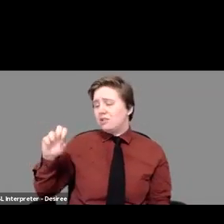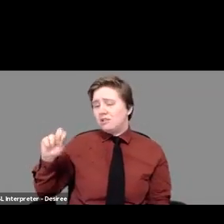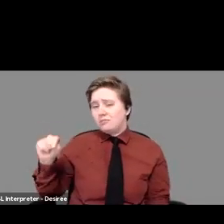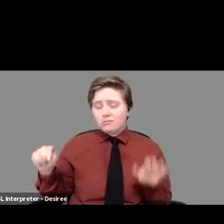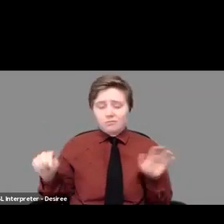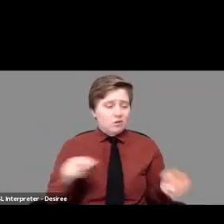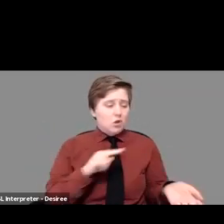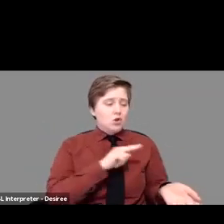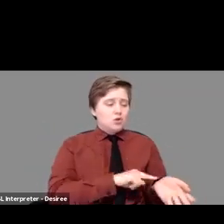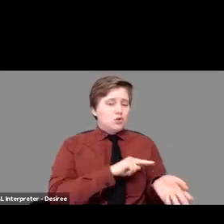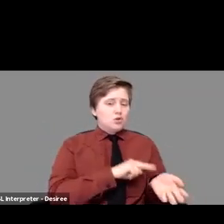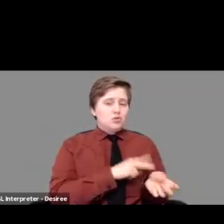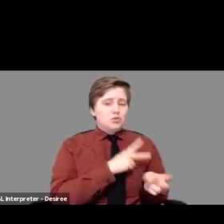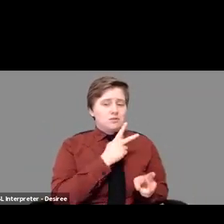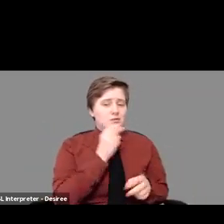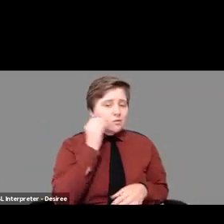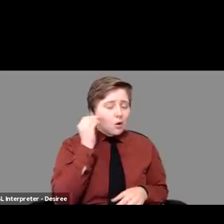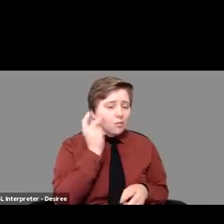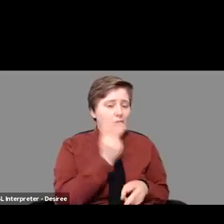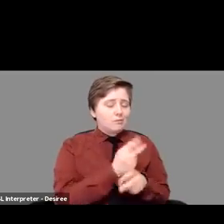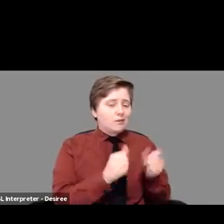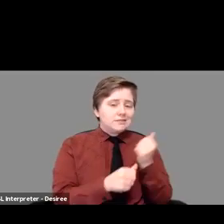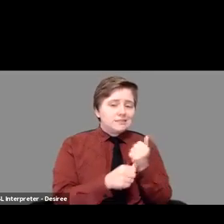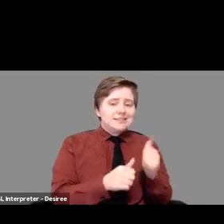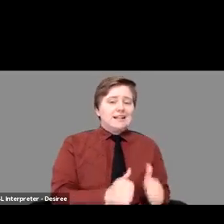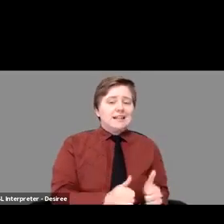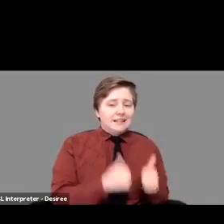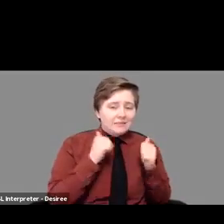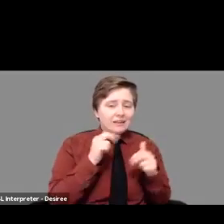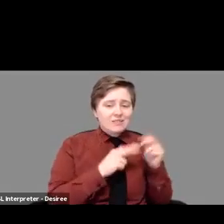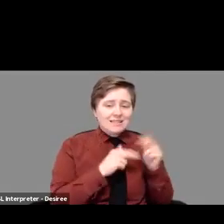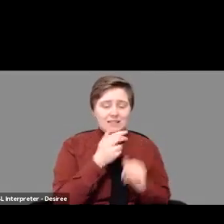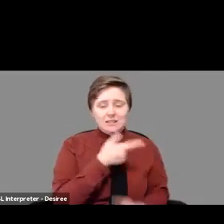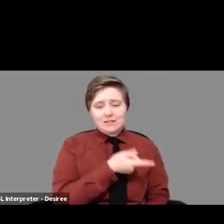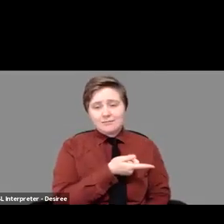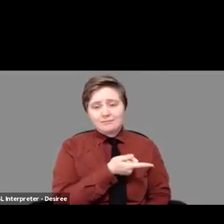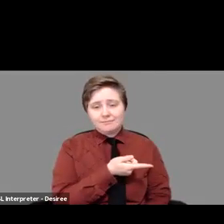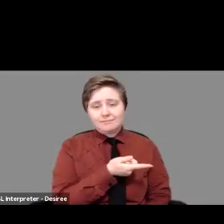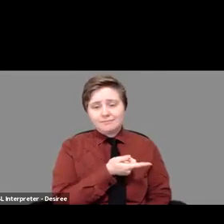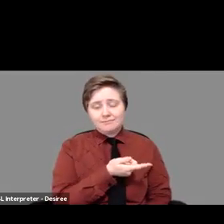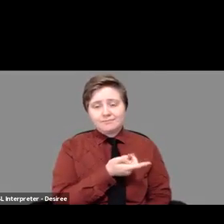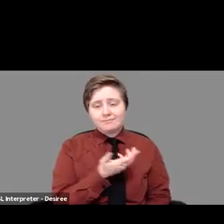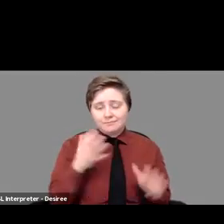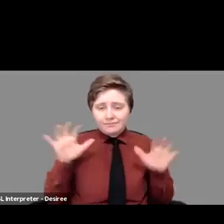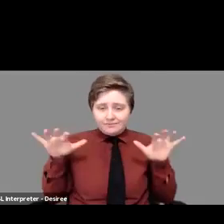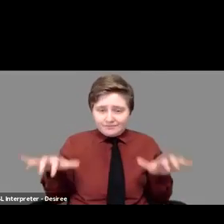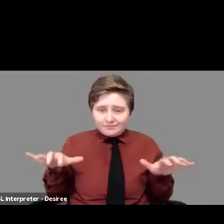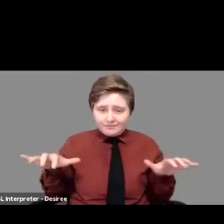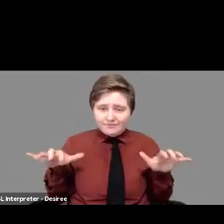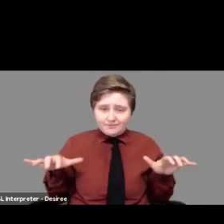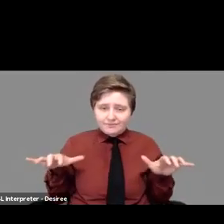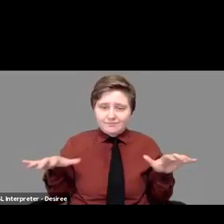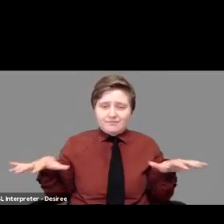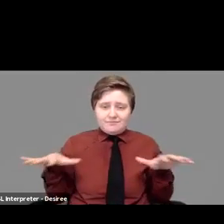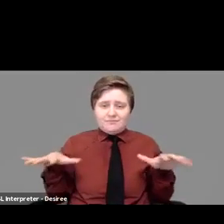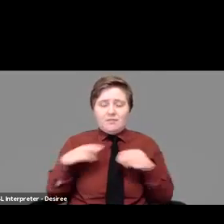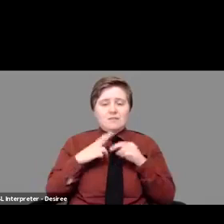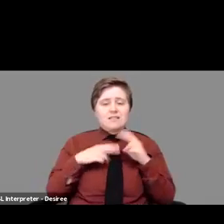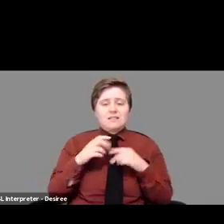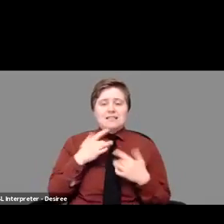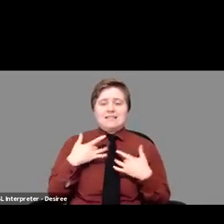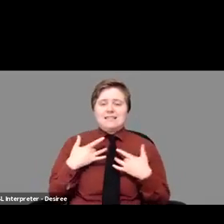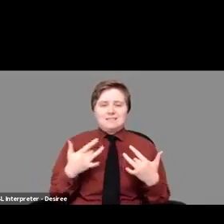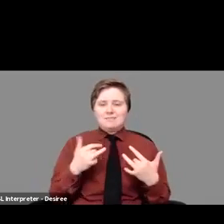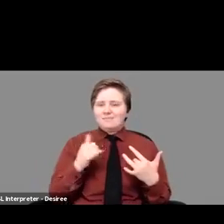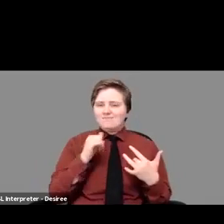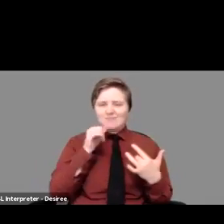nursing care, nursing home, assisted living facilities. Now, those 2 sorts of facilities really typically don't